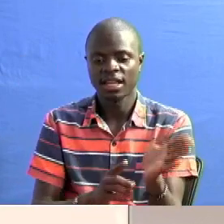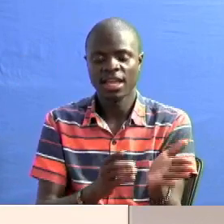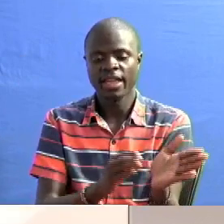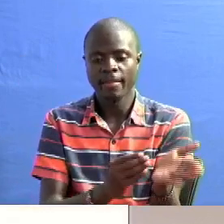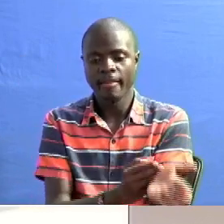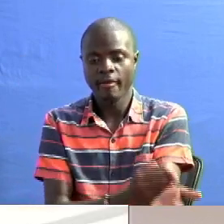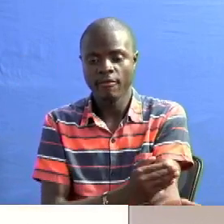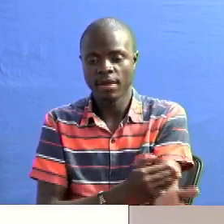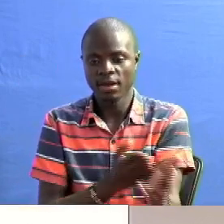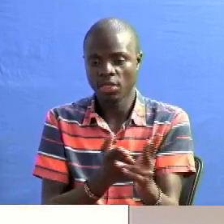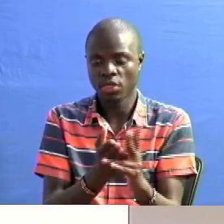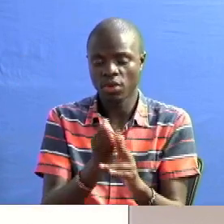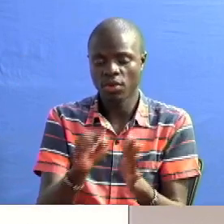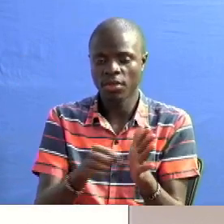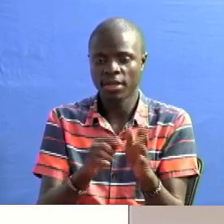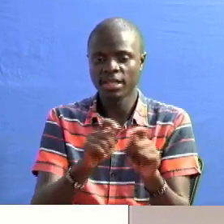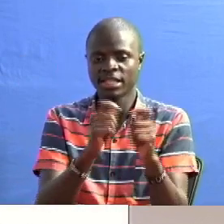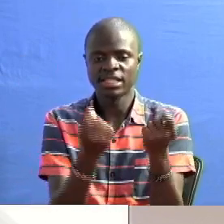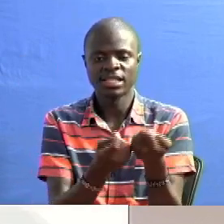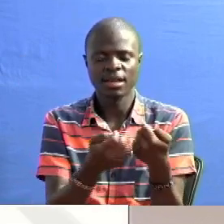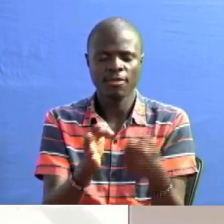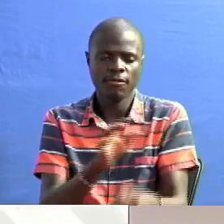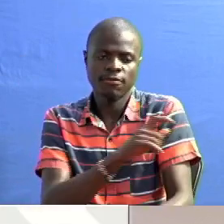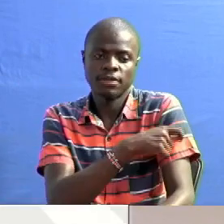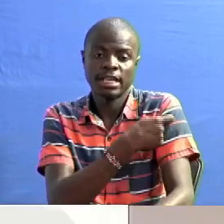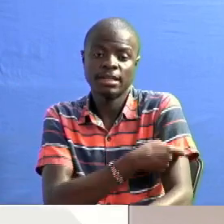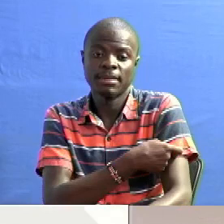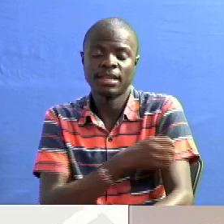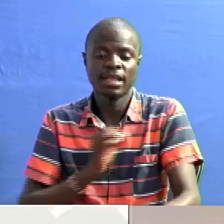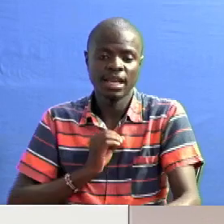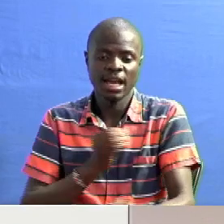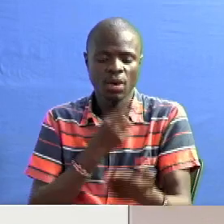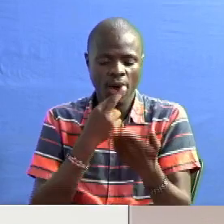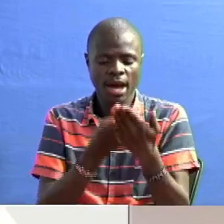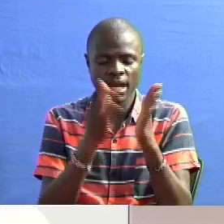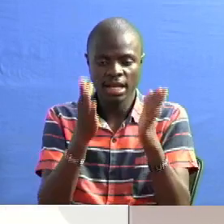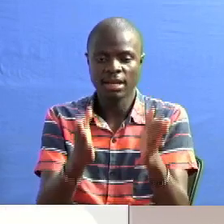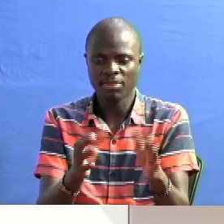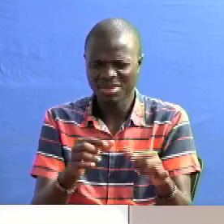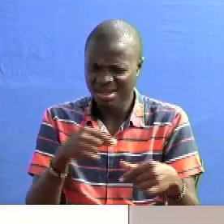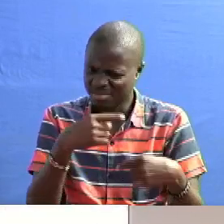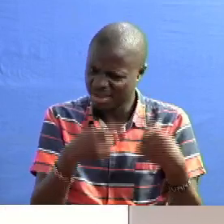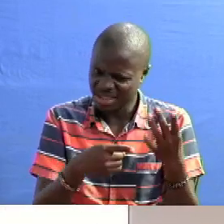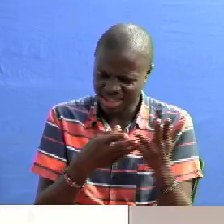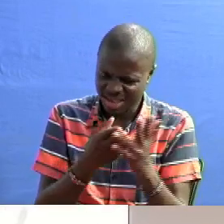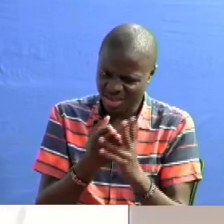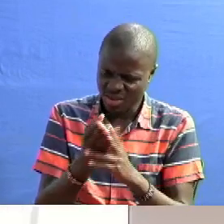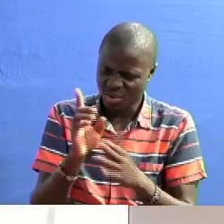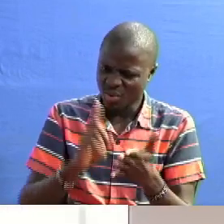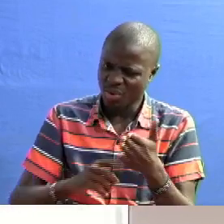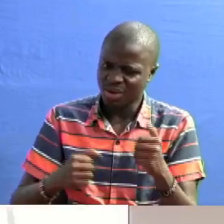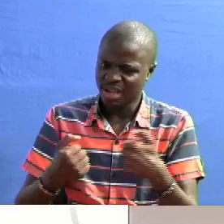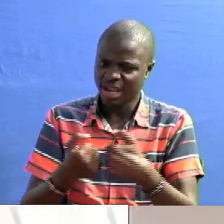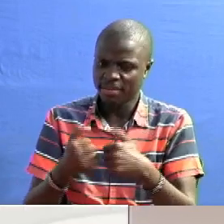of treatment. Tonight on our special feature, our reporter Yvonne Kemuma takes us through the nitty-gritties of occupational